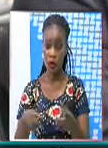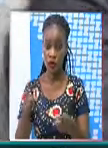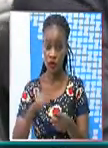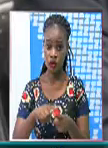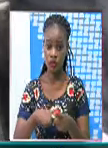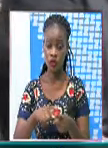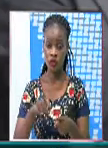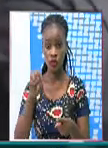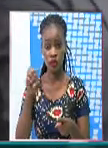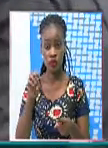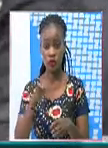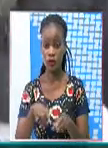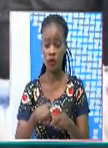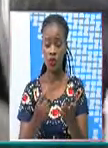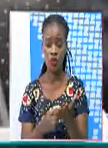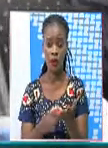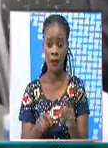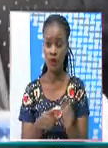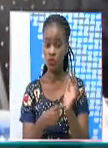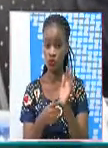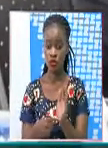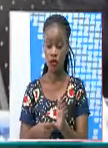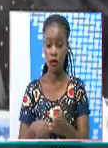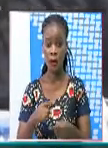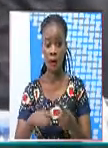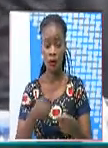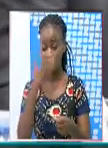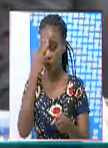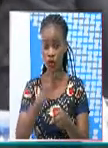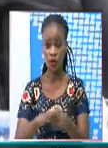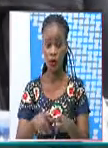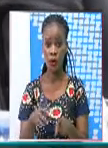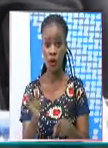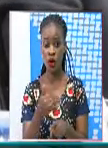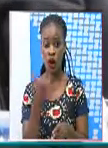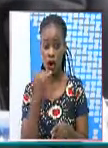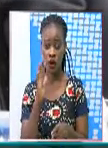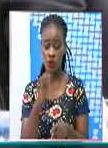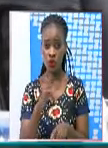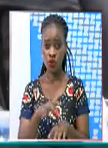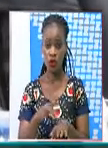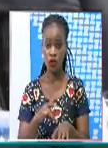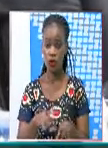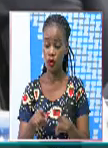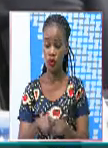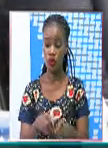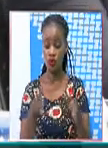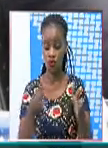kw'ebyomukulu wa European Union ku Uganda, alaze endagaano yaweebwa Uganda okuleka ensi endala nti katikakisa